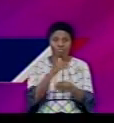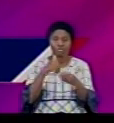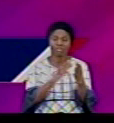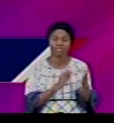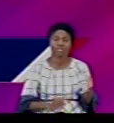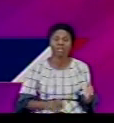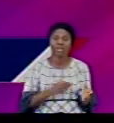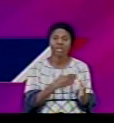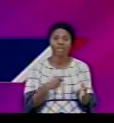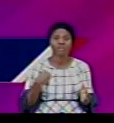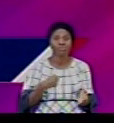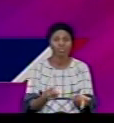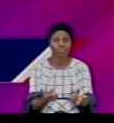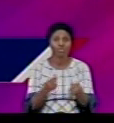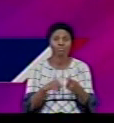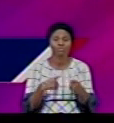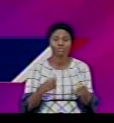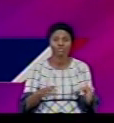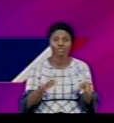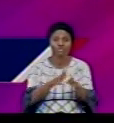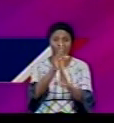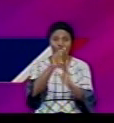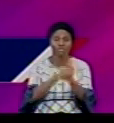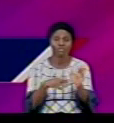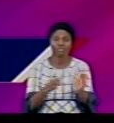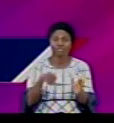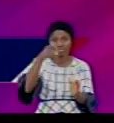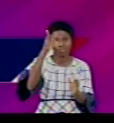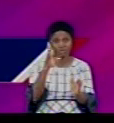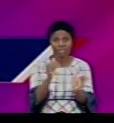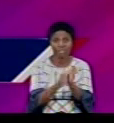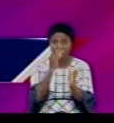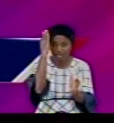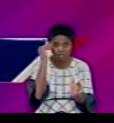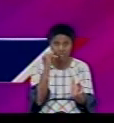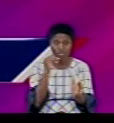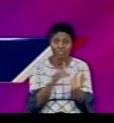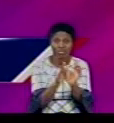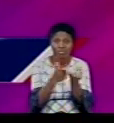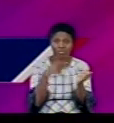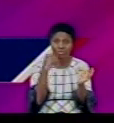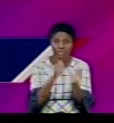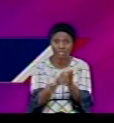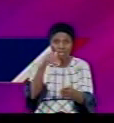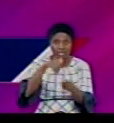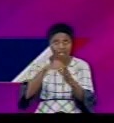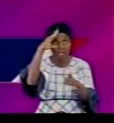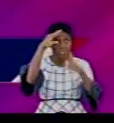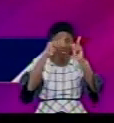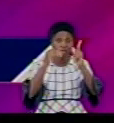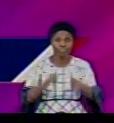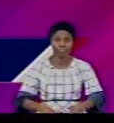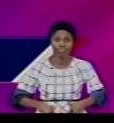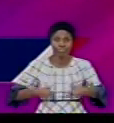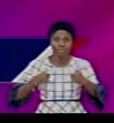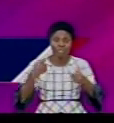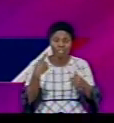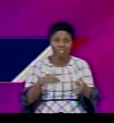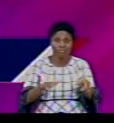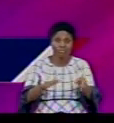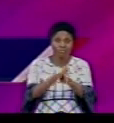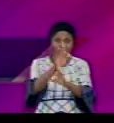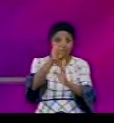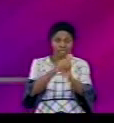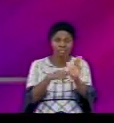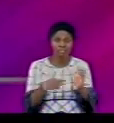to the fullness of God. That's why the Bible says, in him dwelleth the fullness of the Godhead. Let's pray that this